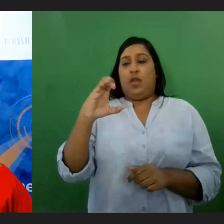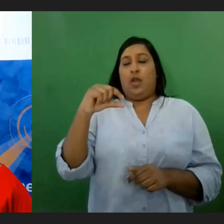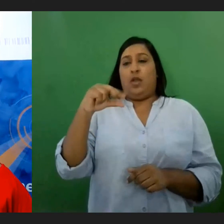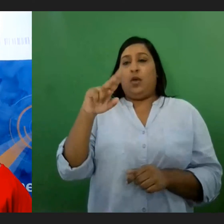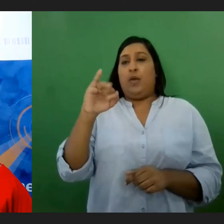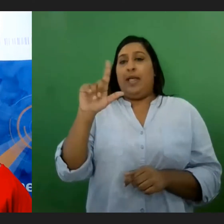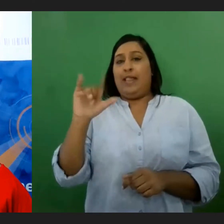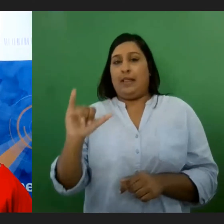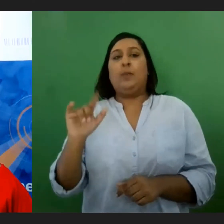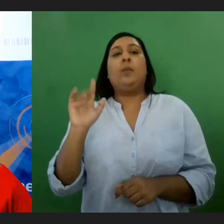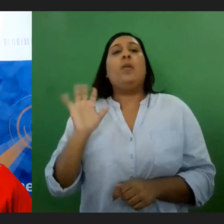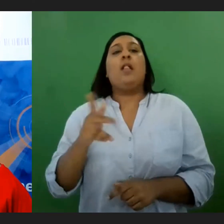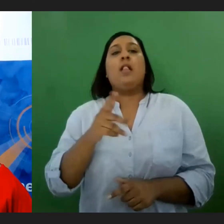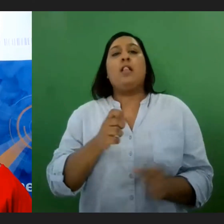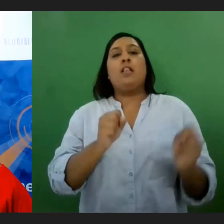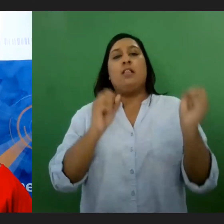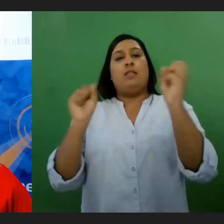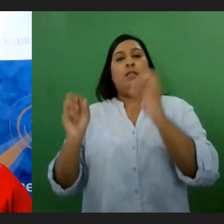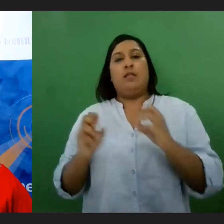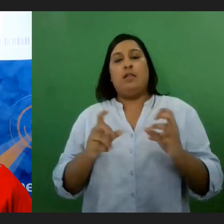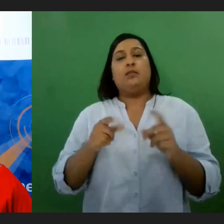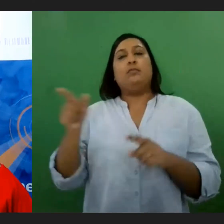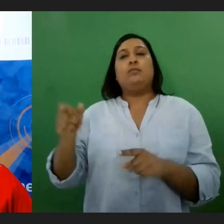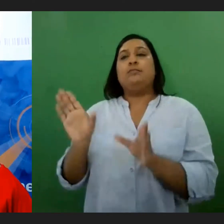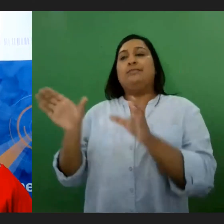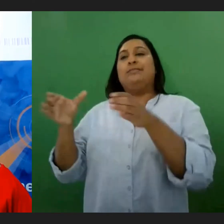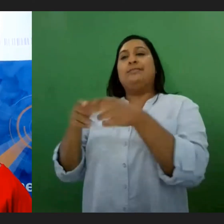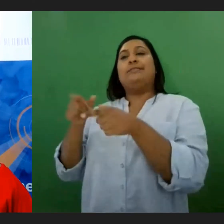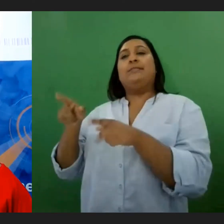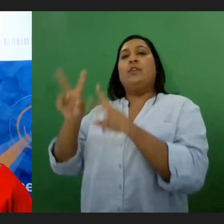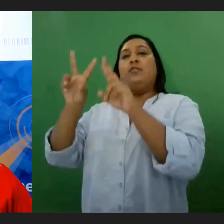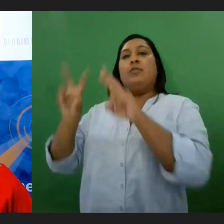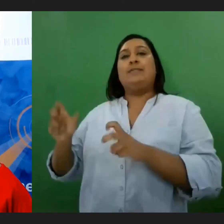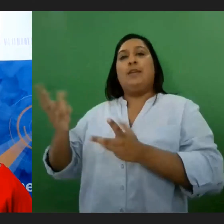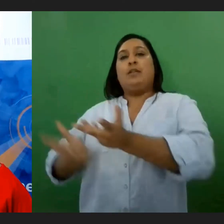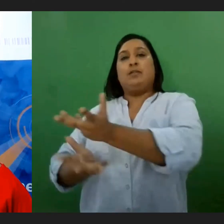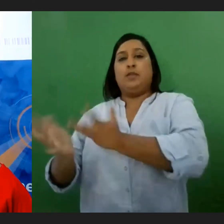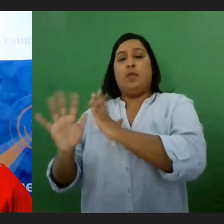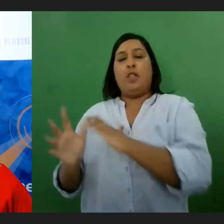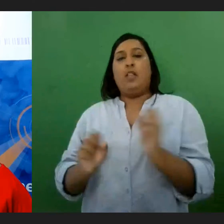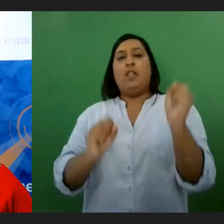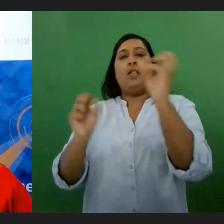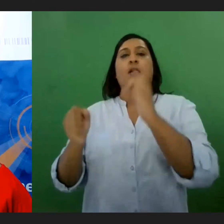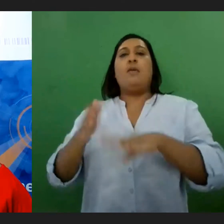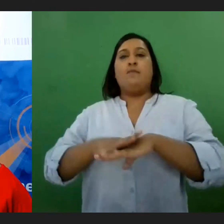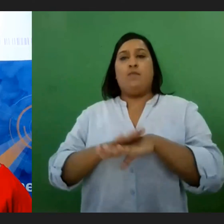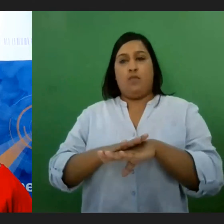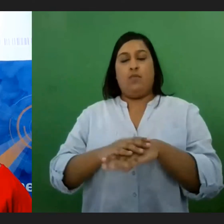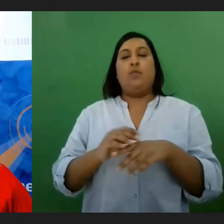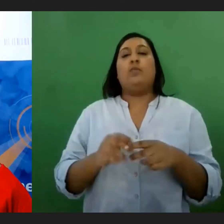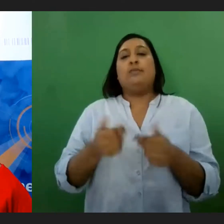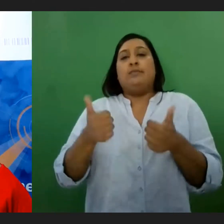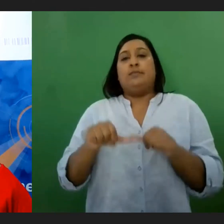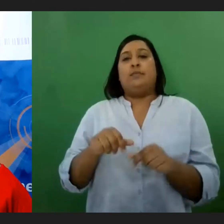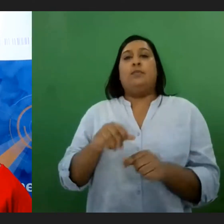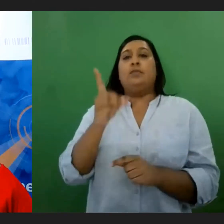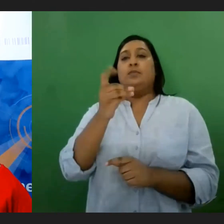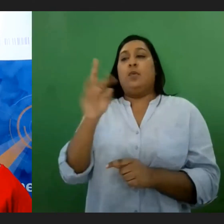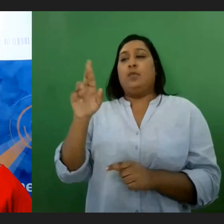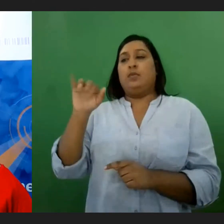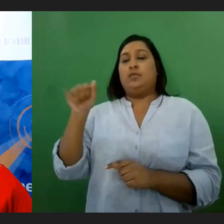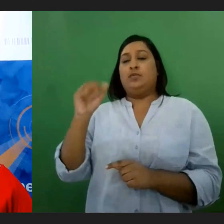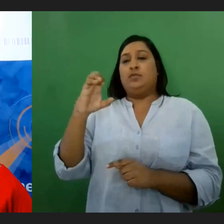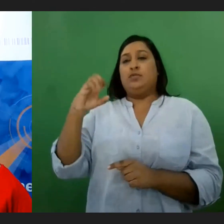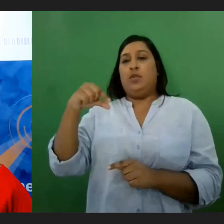Africa Rehabilitation and Research Consultants, and one from Dr. Jacques Lloyd from the